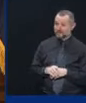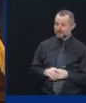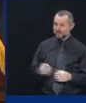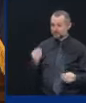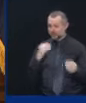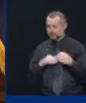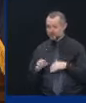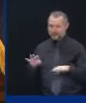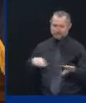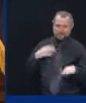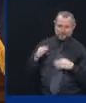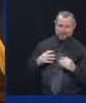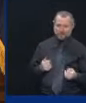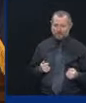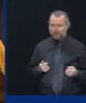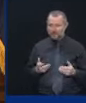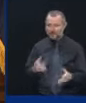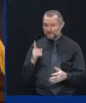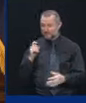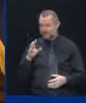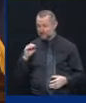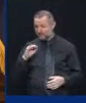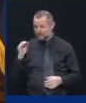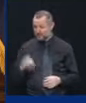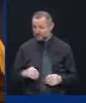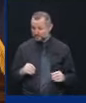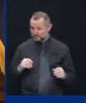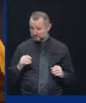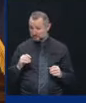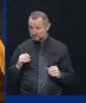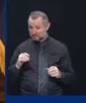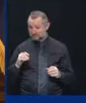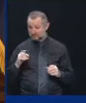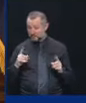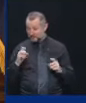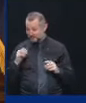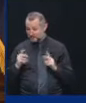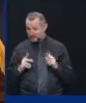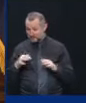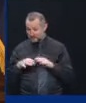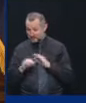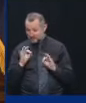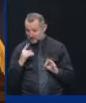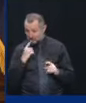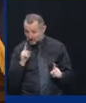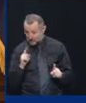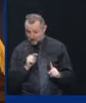at 150 people with testing, well, can you do a Broadway theater